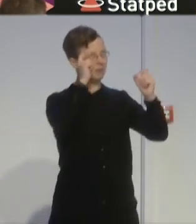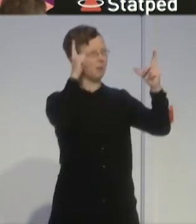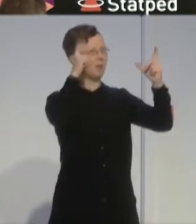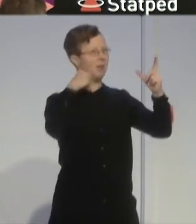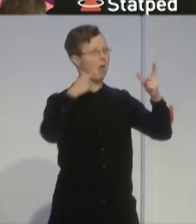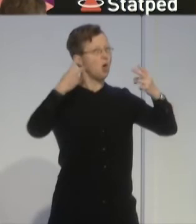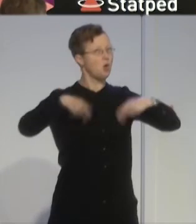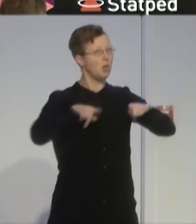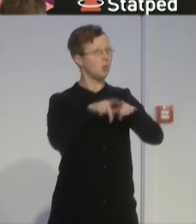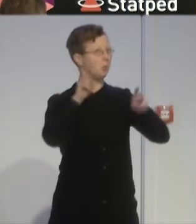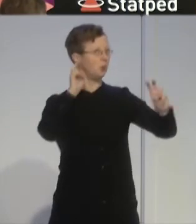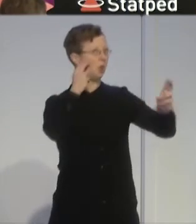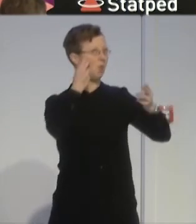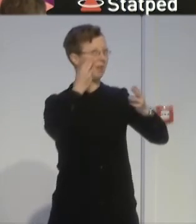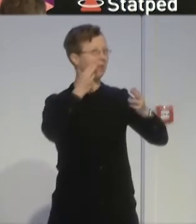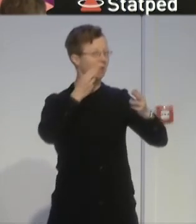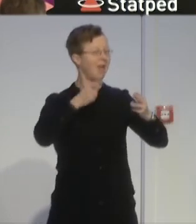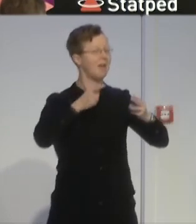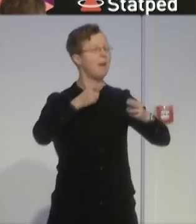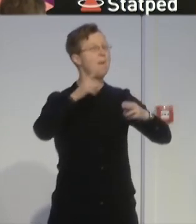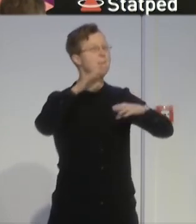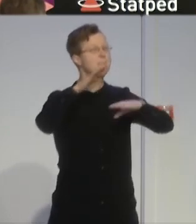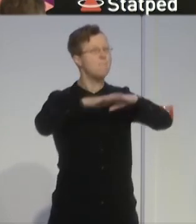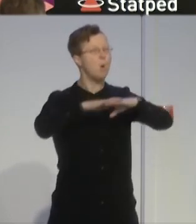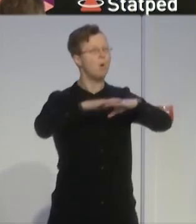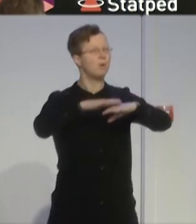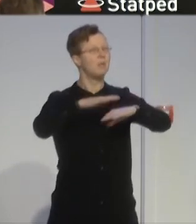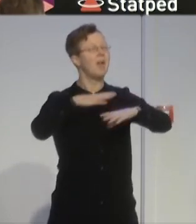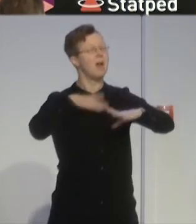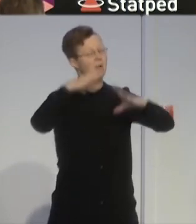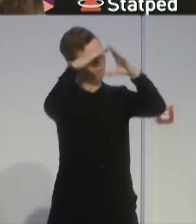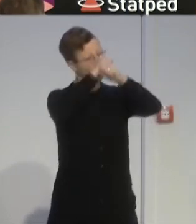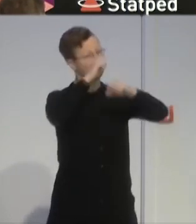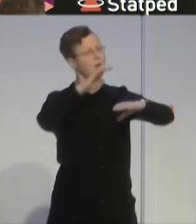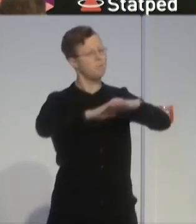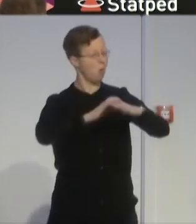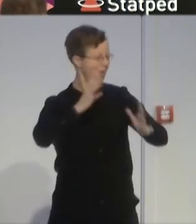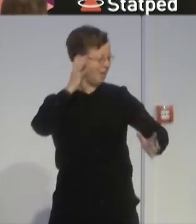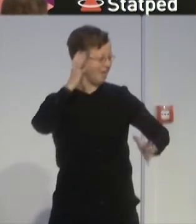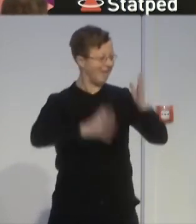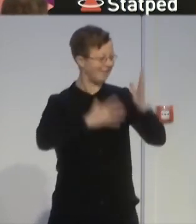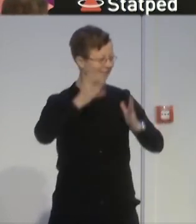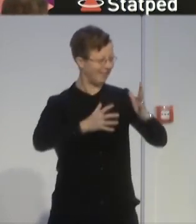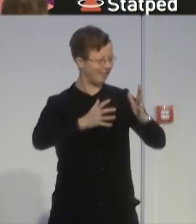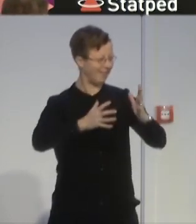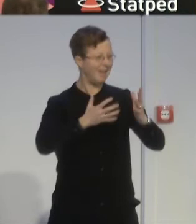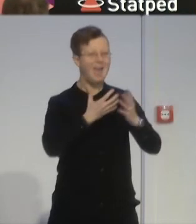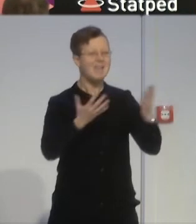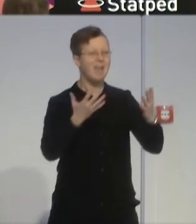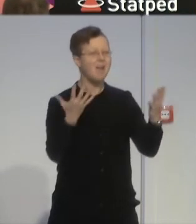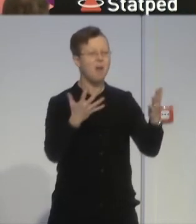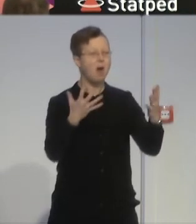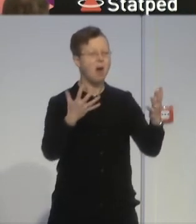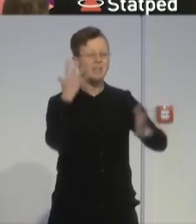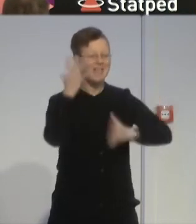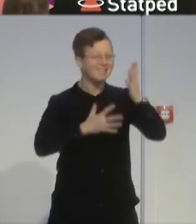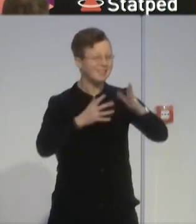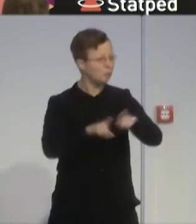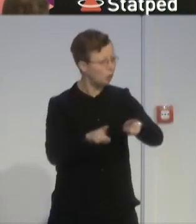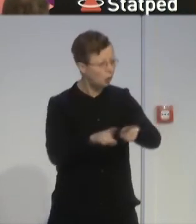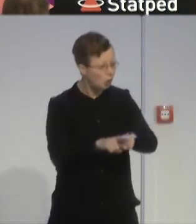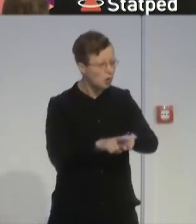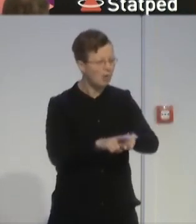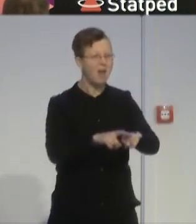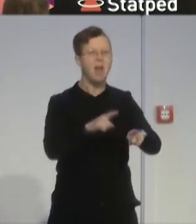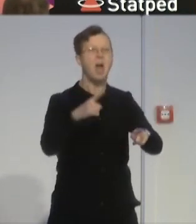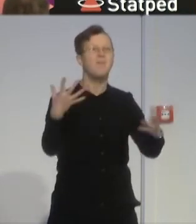deafblind person is on the gesture. It's not on what the gesture means. It's not on what I